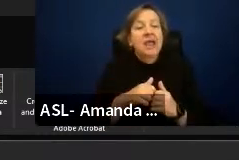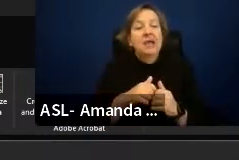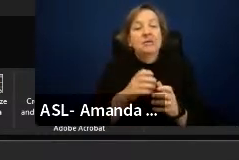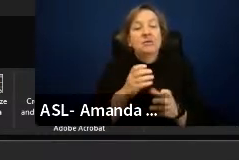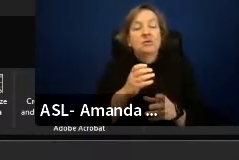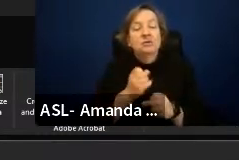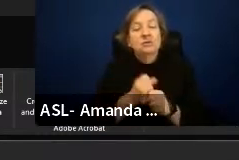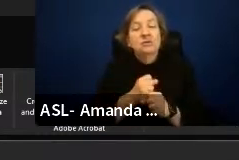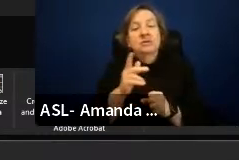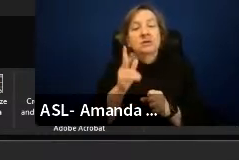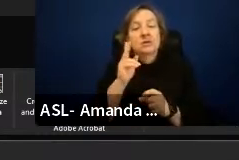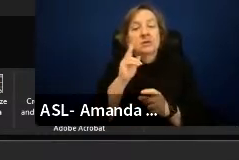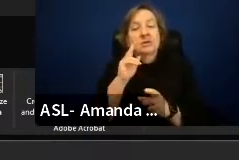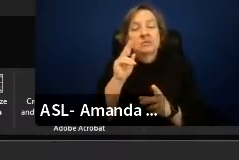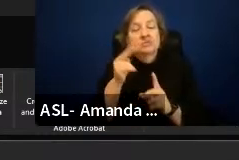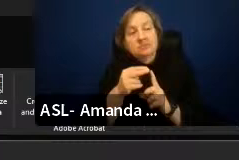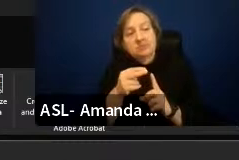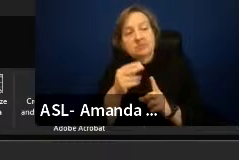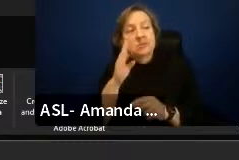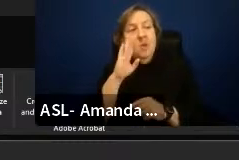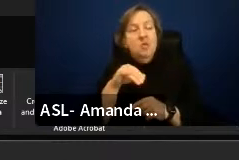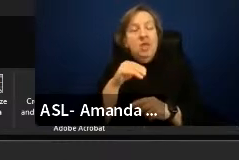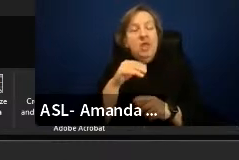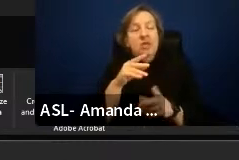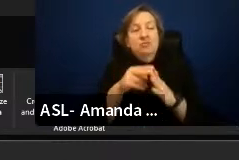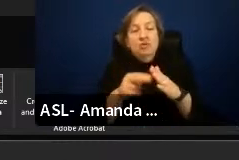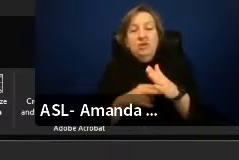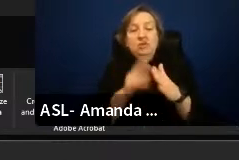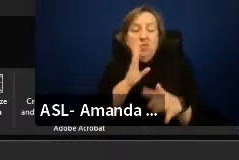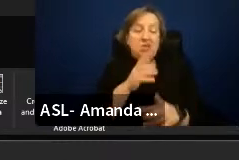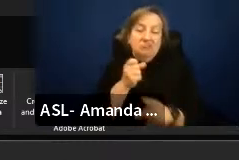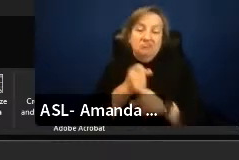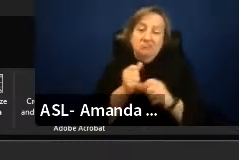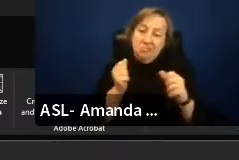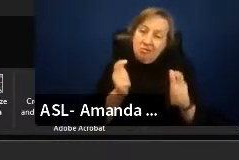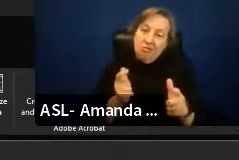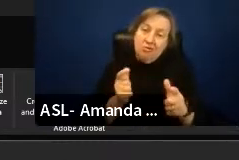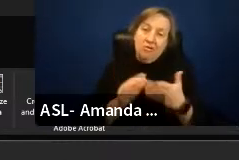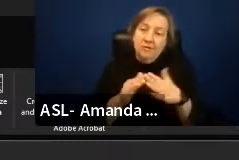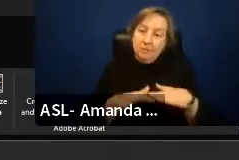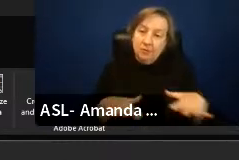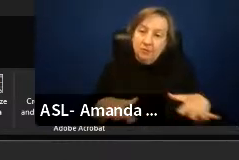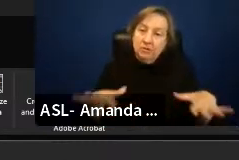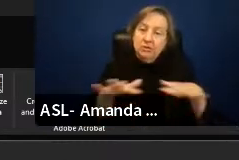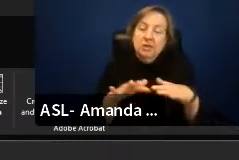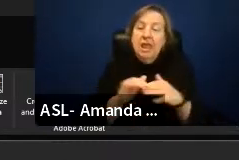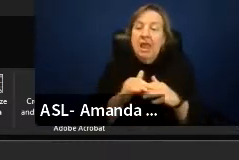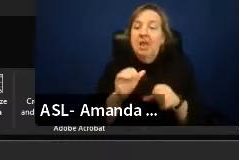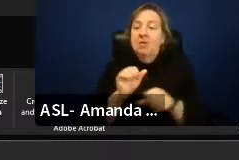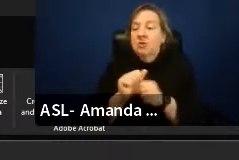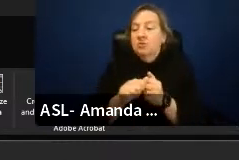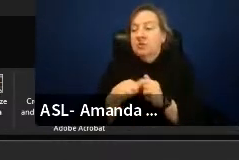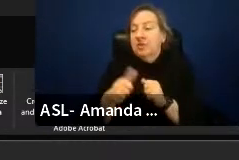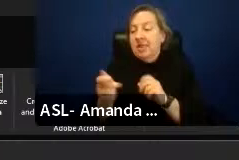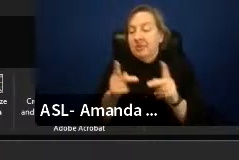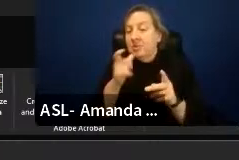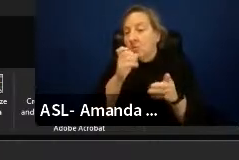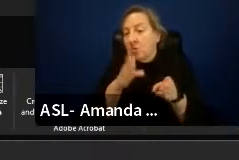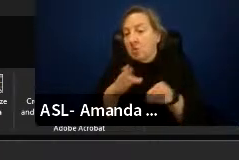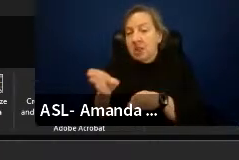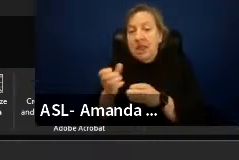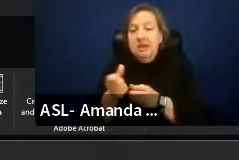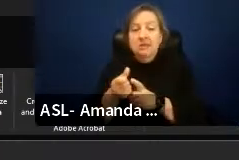of the bridge is going to impact everybody in the community? How do we work with others in the community who are planning for